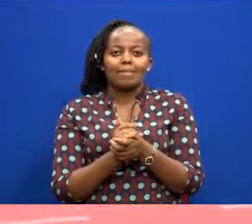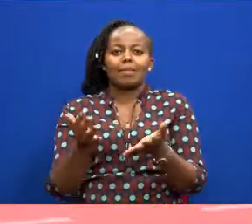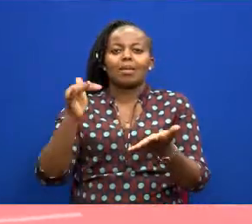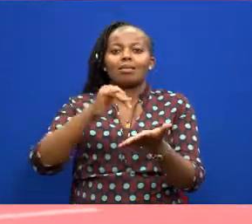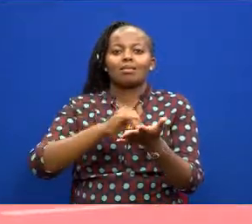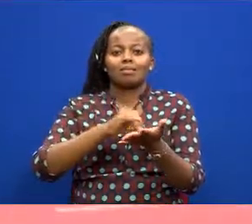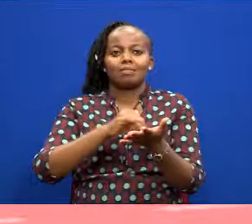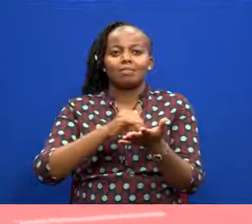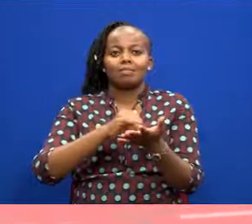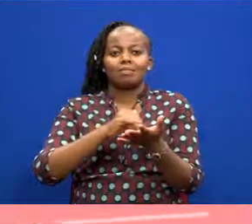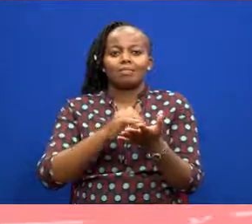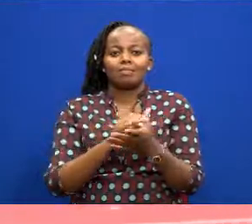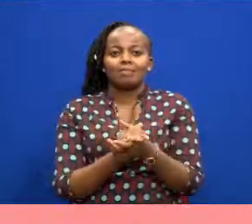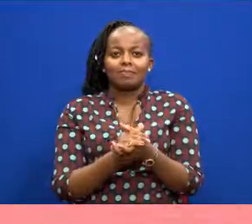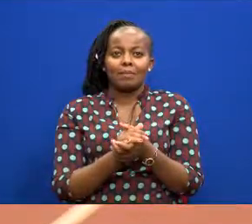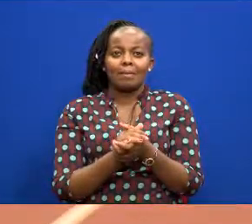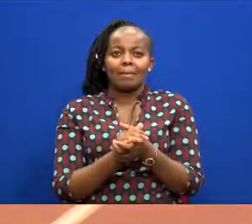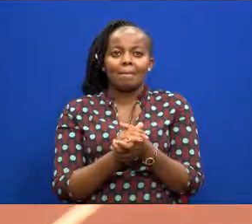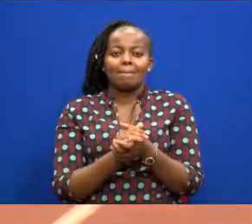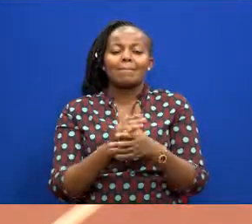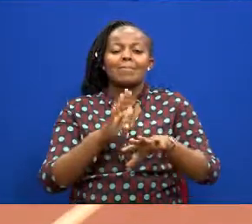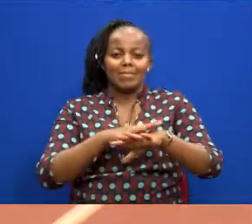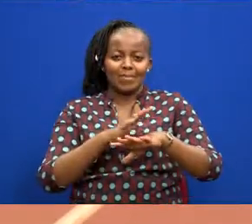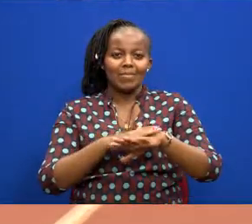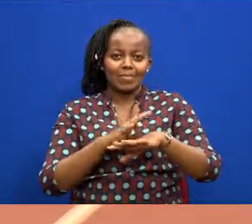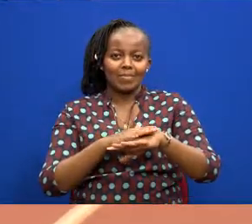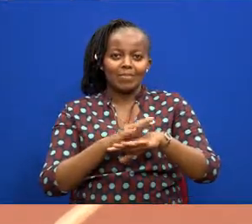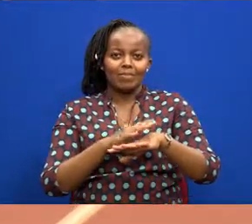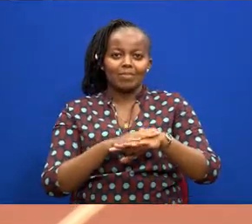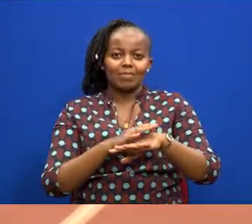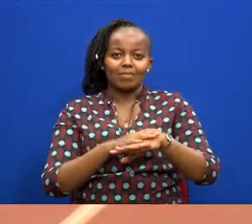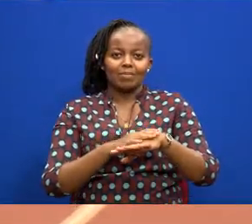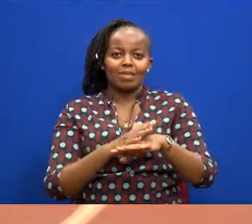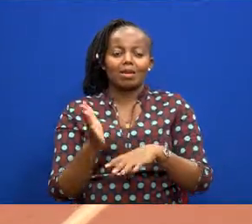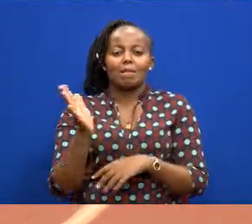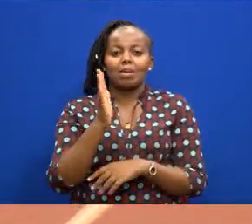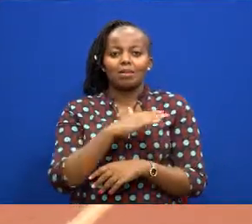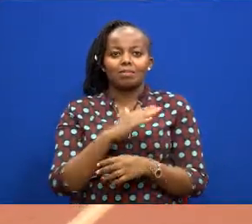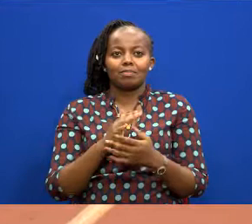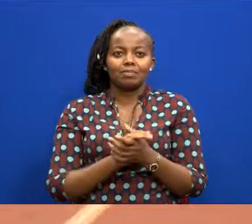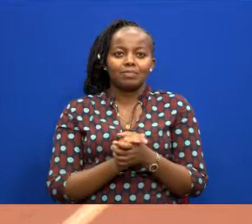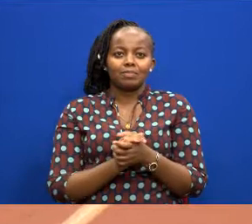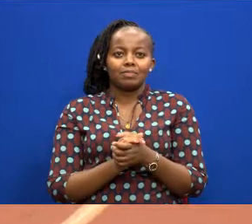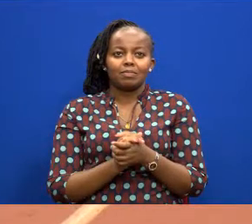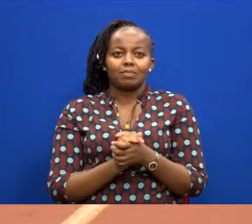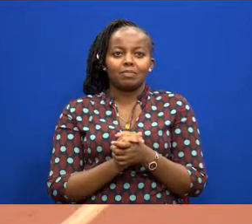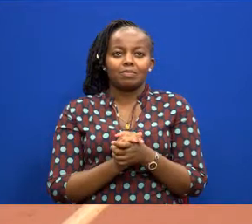One more time, guys. Push yourself up. Brilliant. And back.